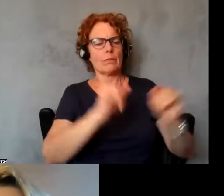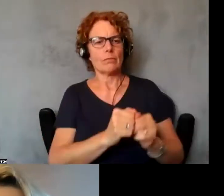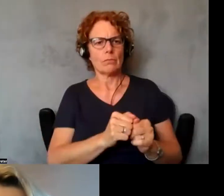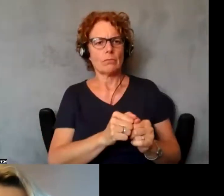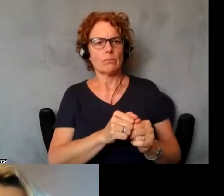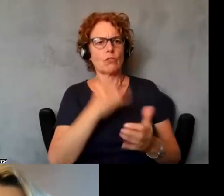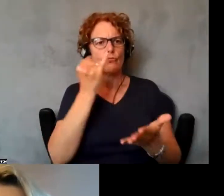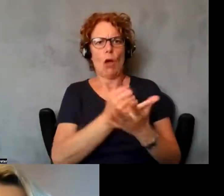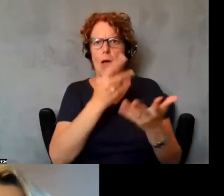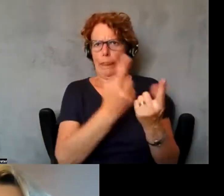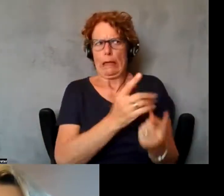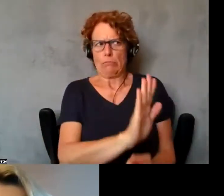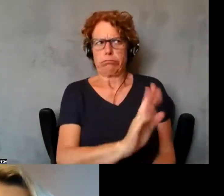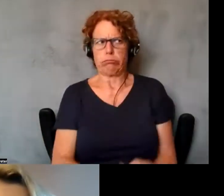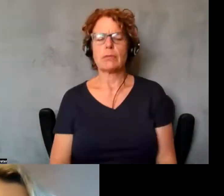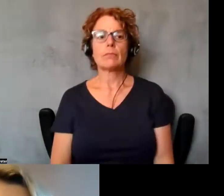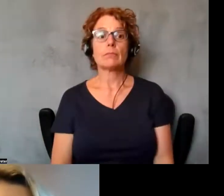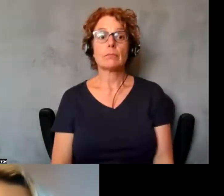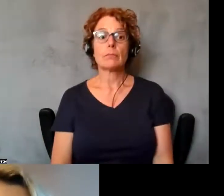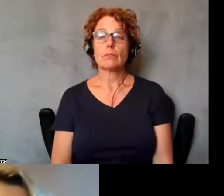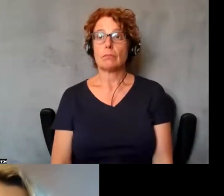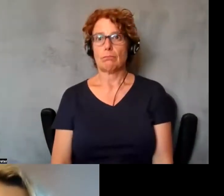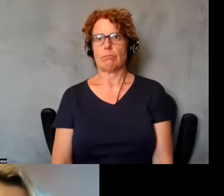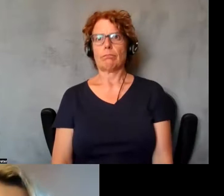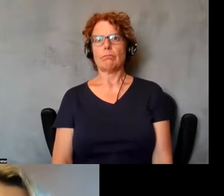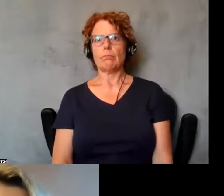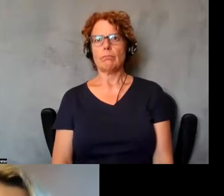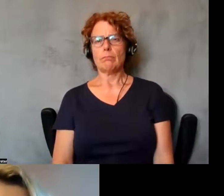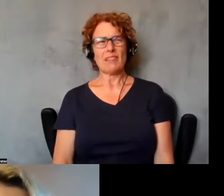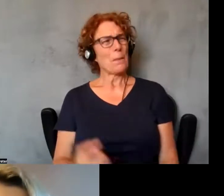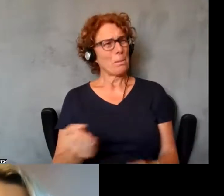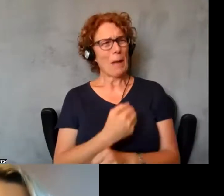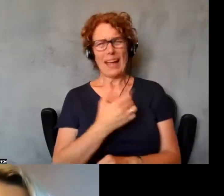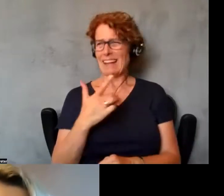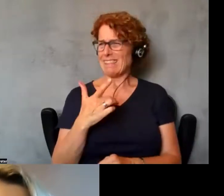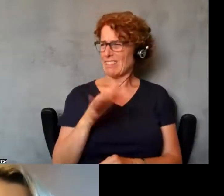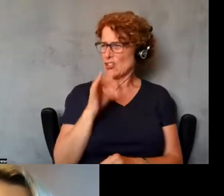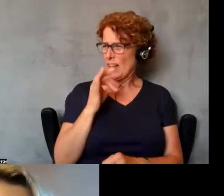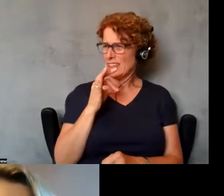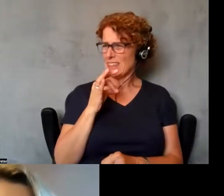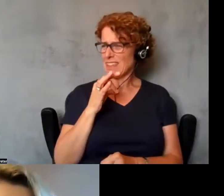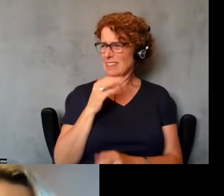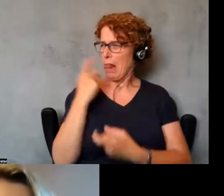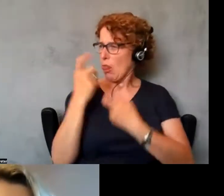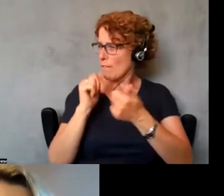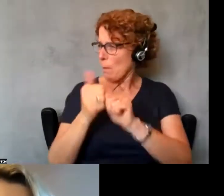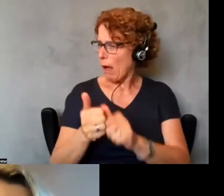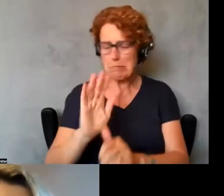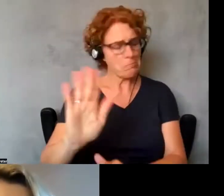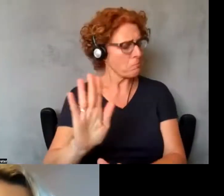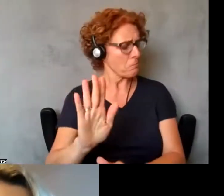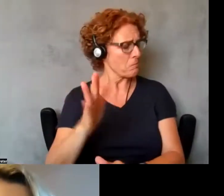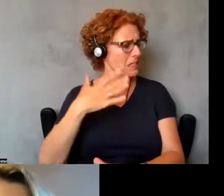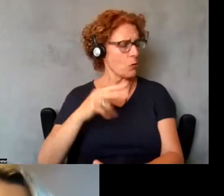do. And actually, so he made life choices never to find a partner because he didn't want to